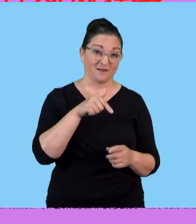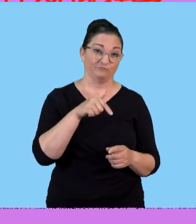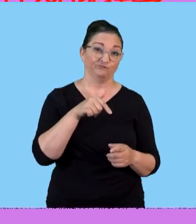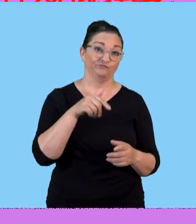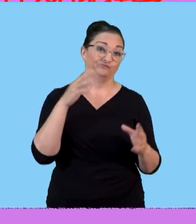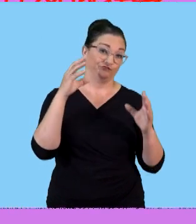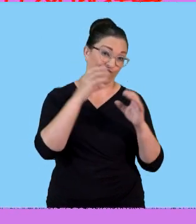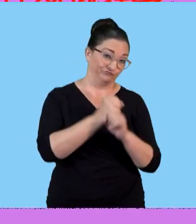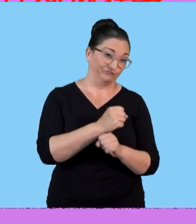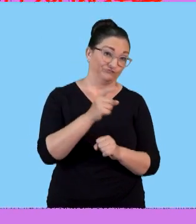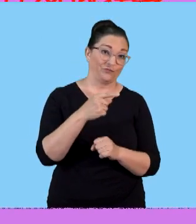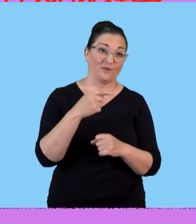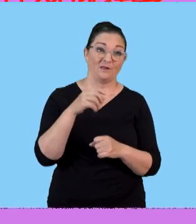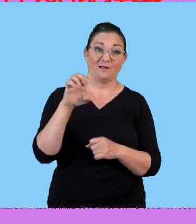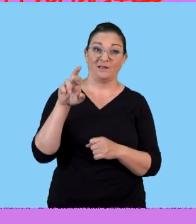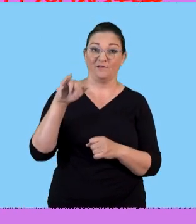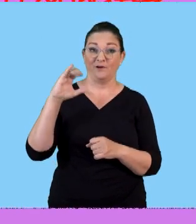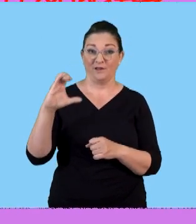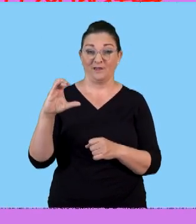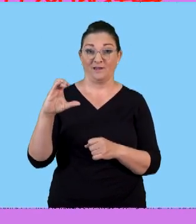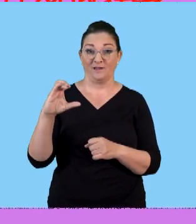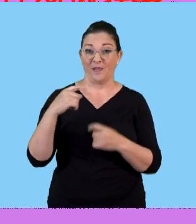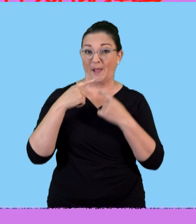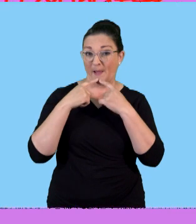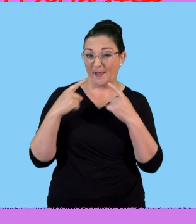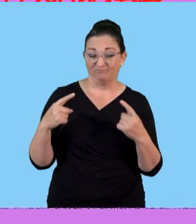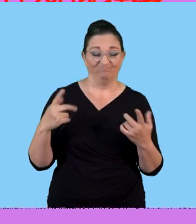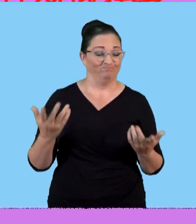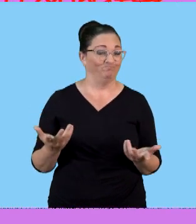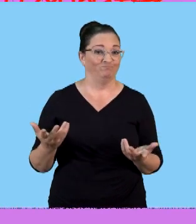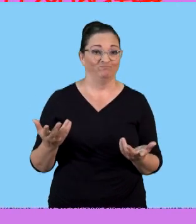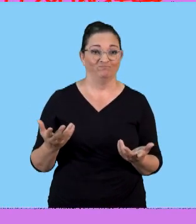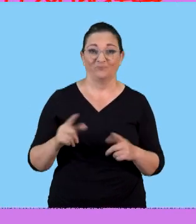my answer now, the claim by Eric is